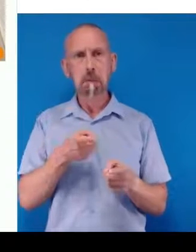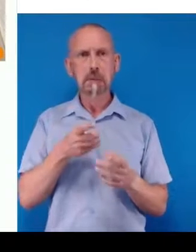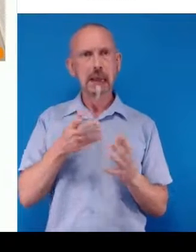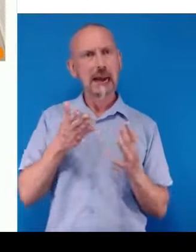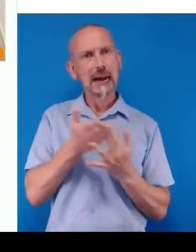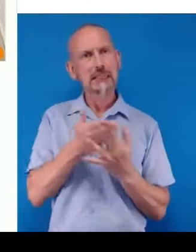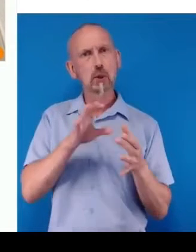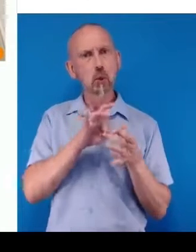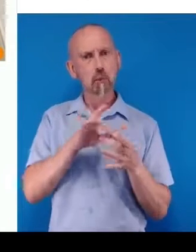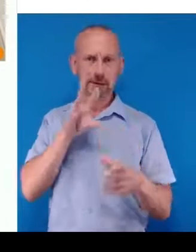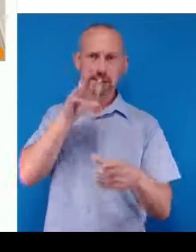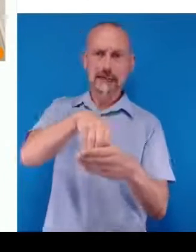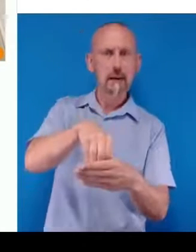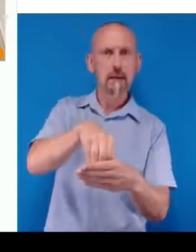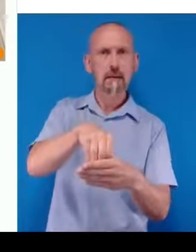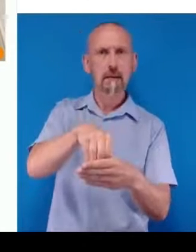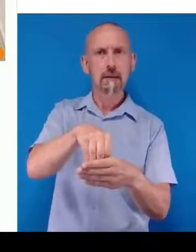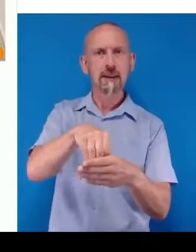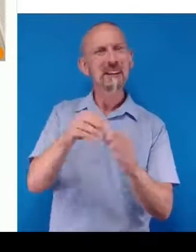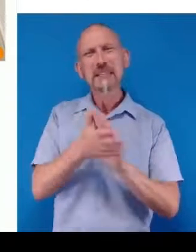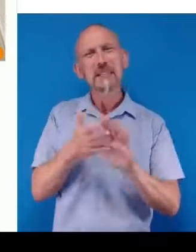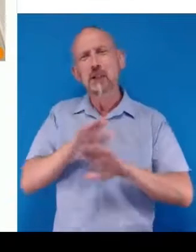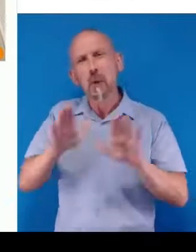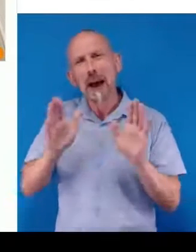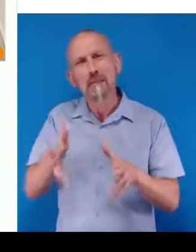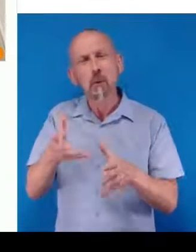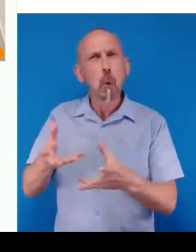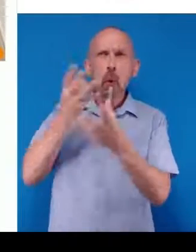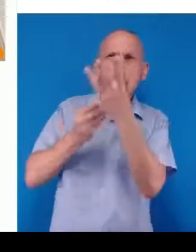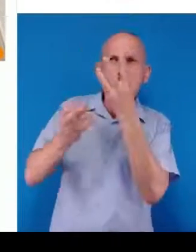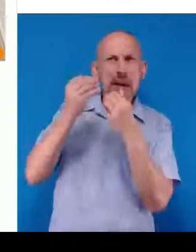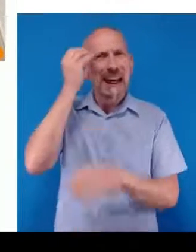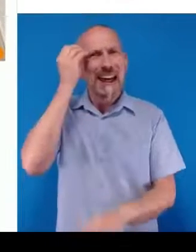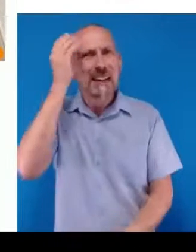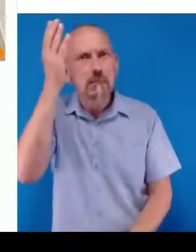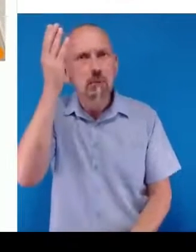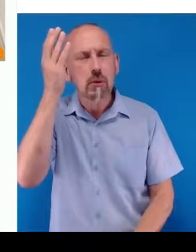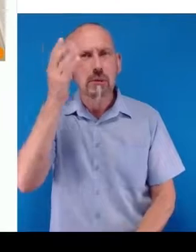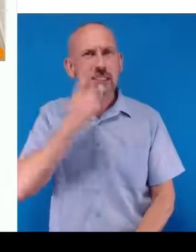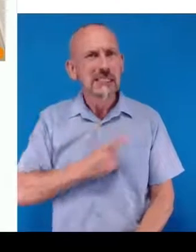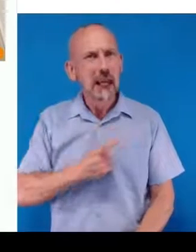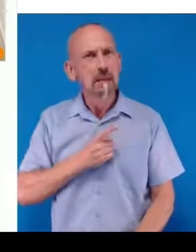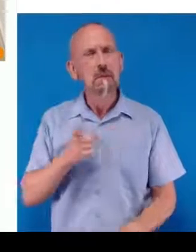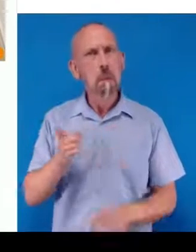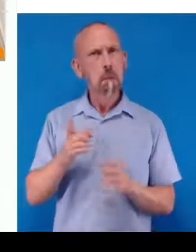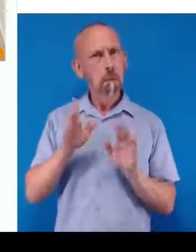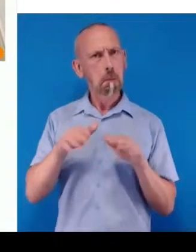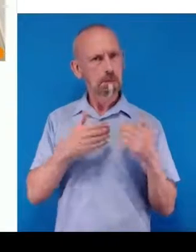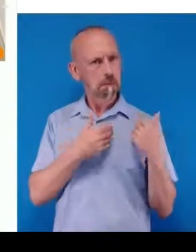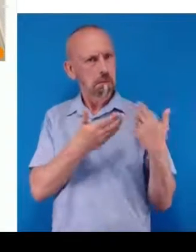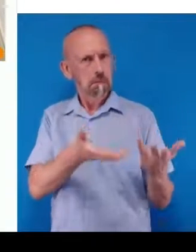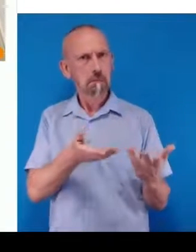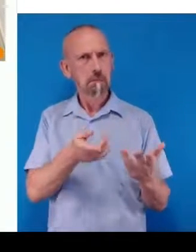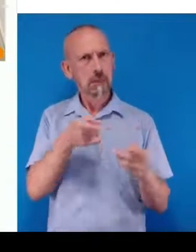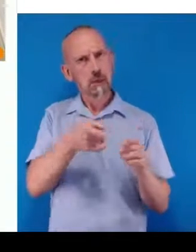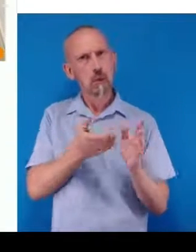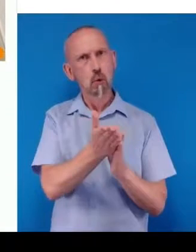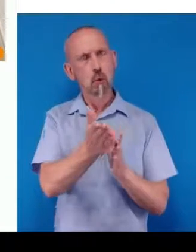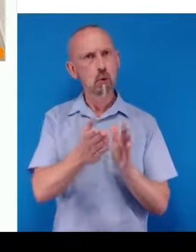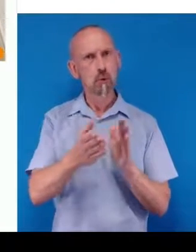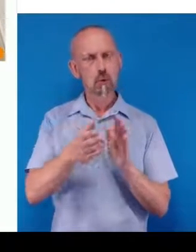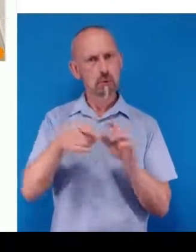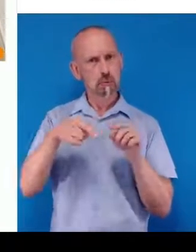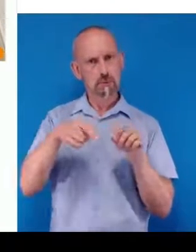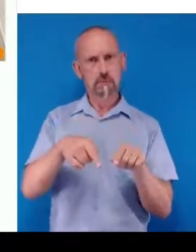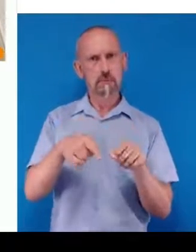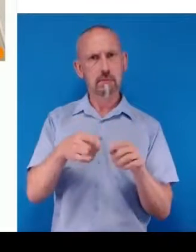without asking people. That the expertise is within one platform. There are some platforms we can't stream